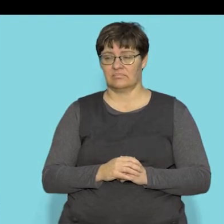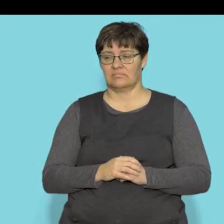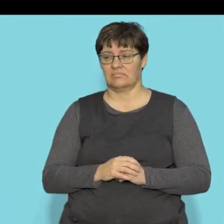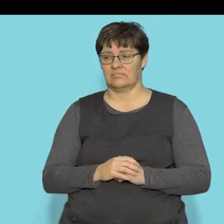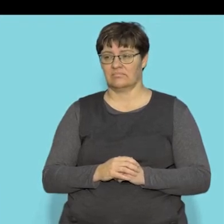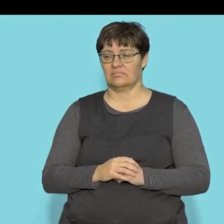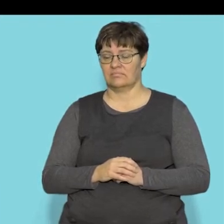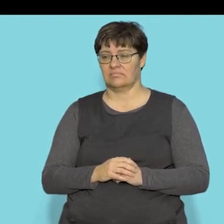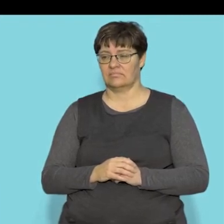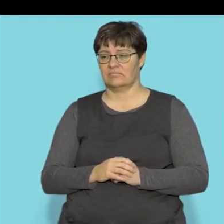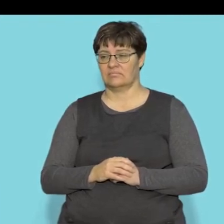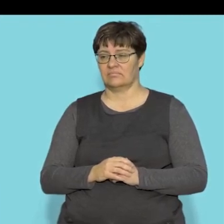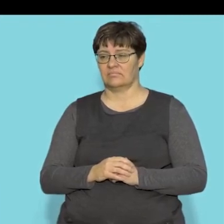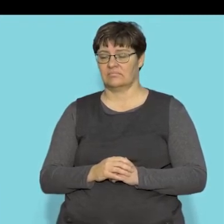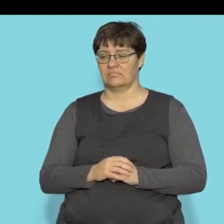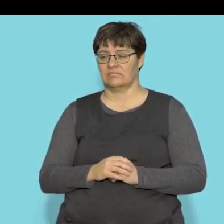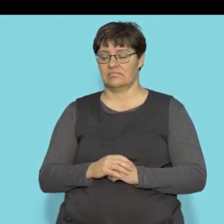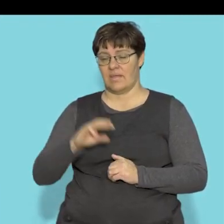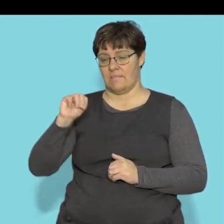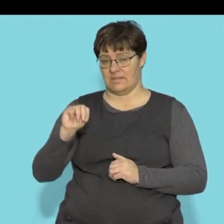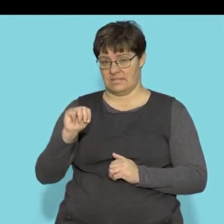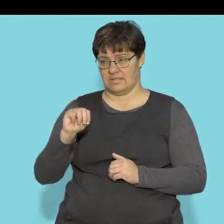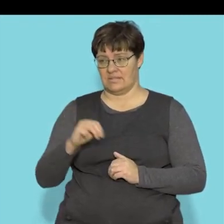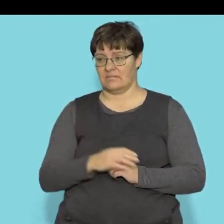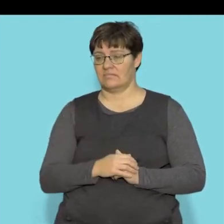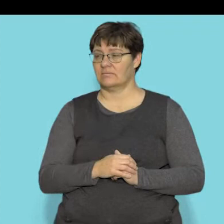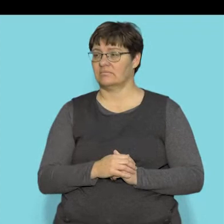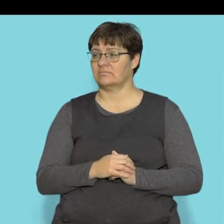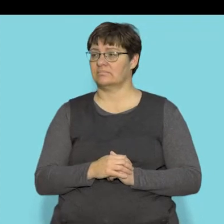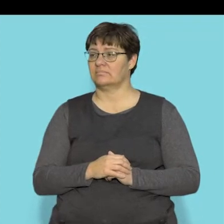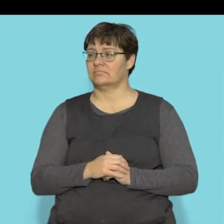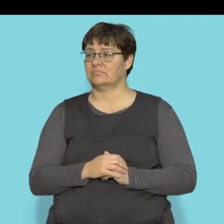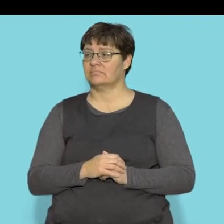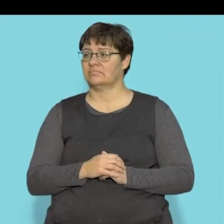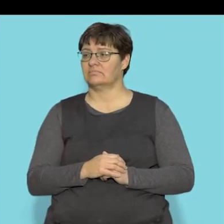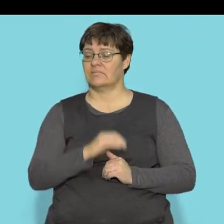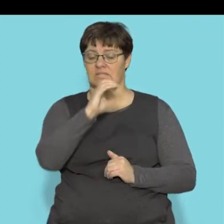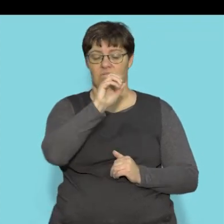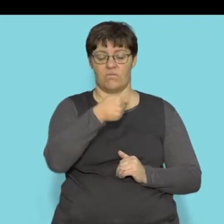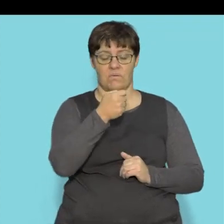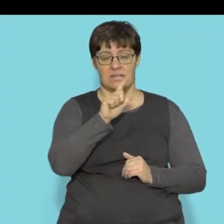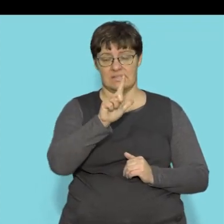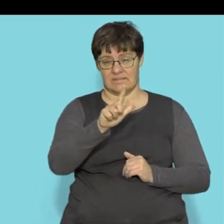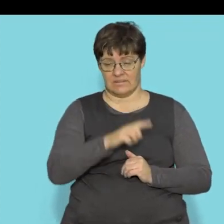height is 0,7 meters. So we know this is